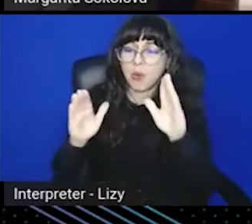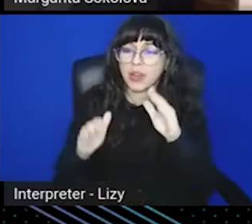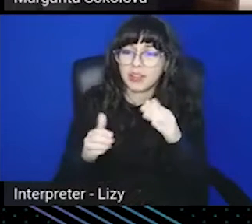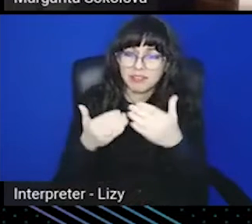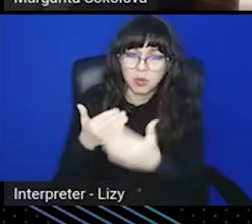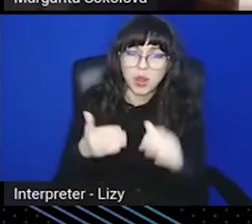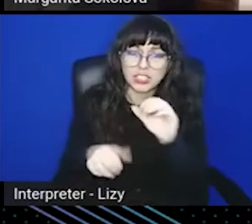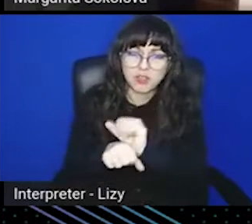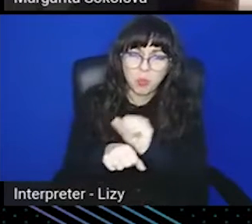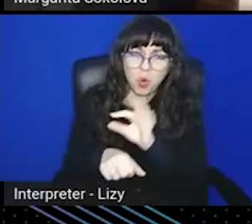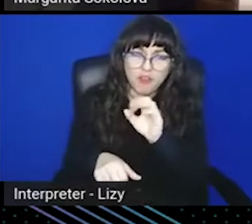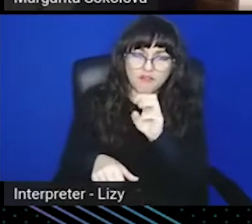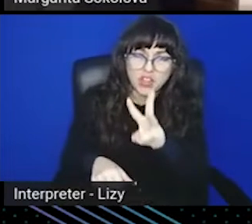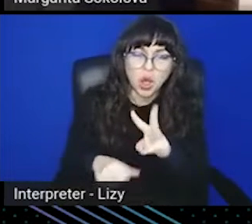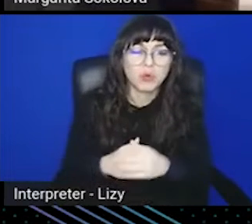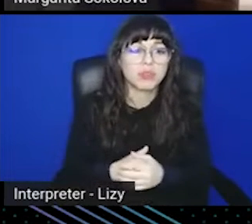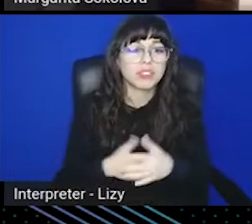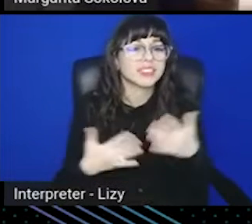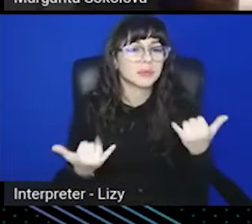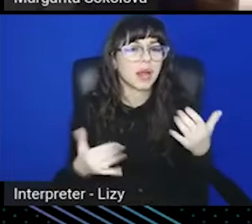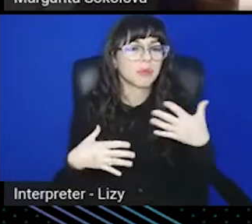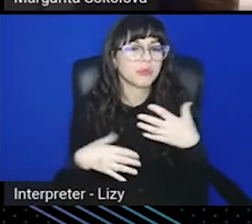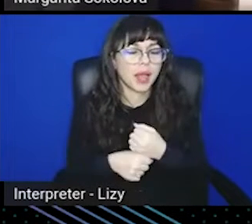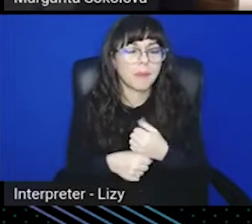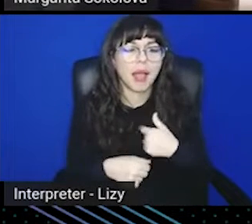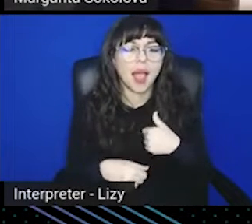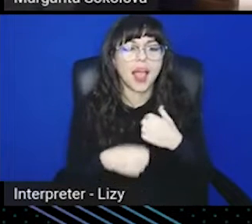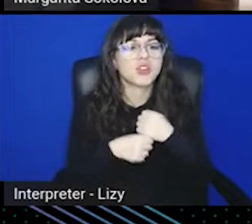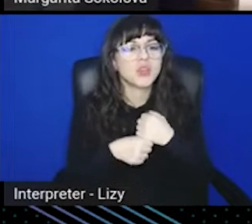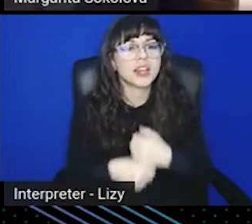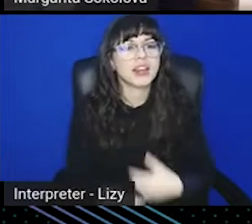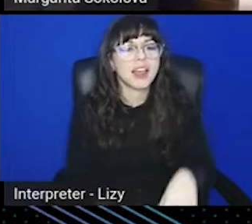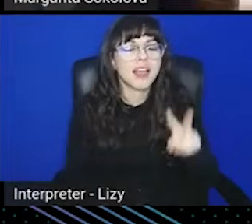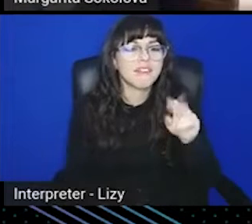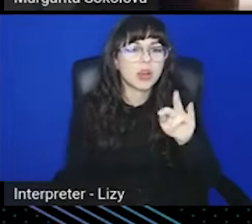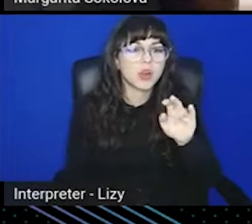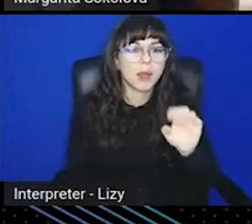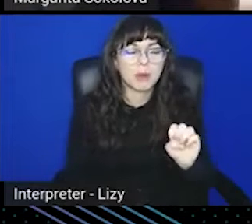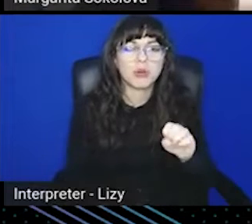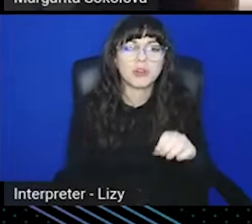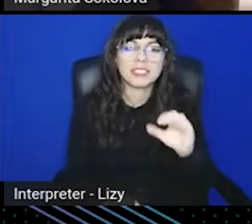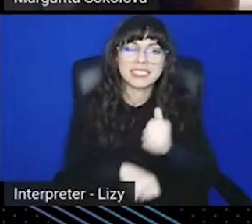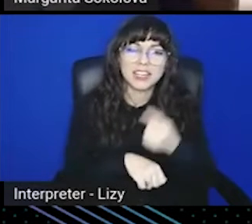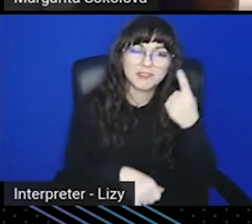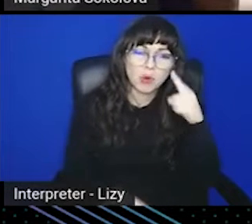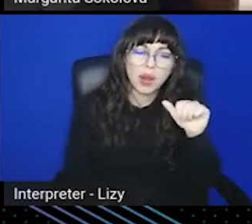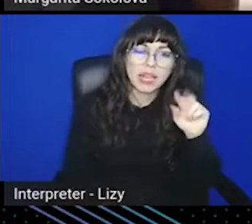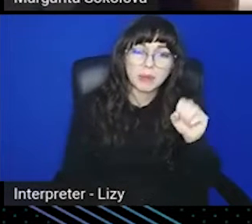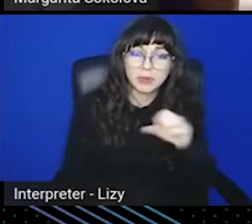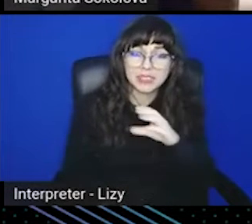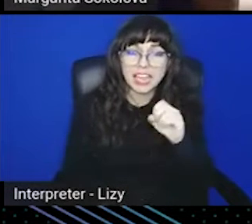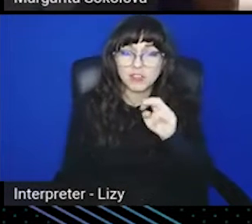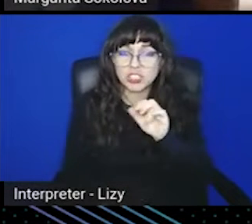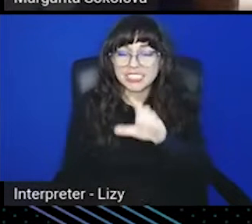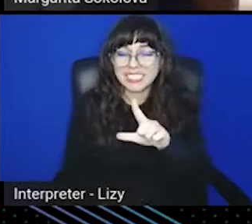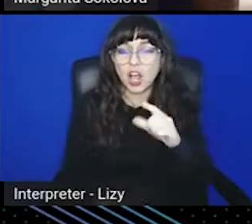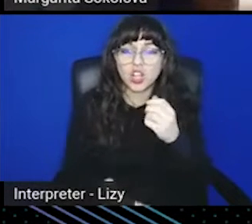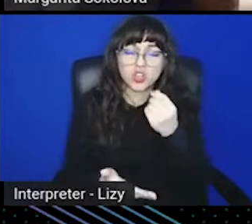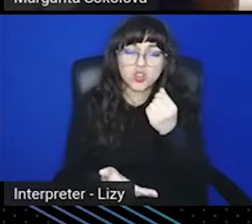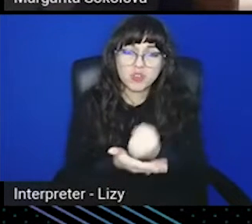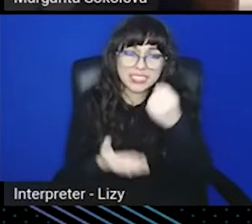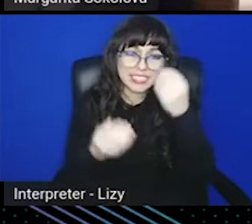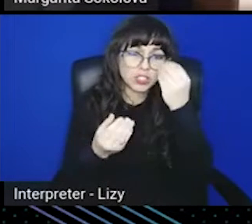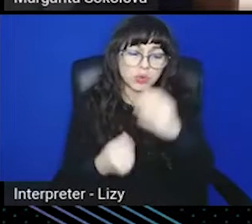So to recap, I created variable sets for my AWS and Vercel credentials. I deployed the